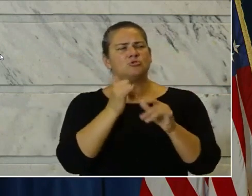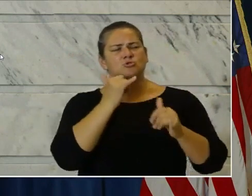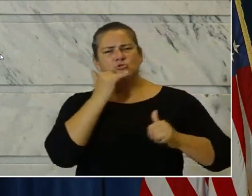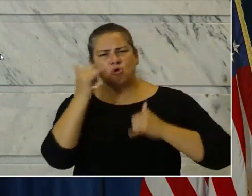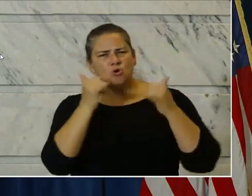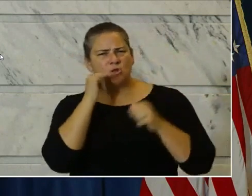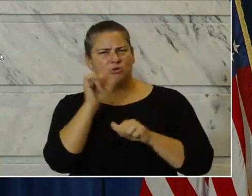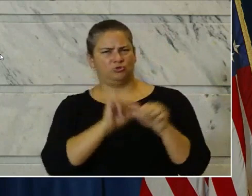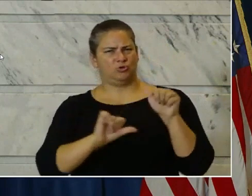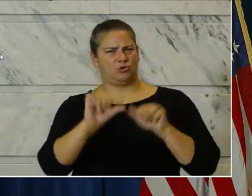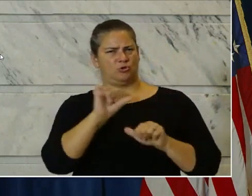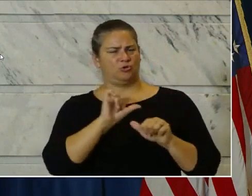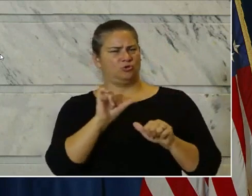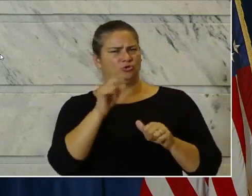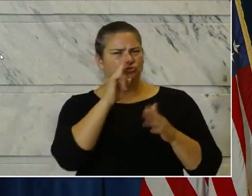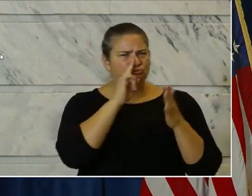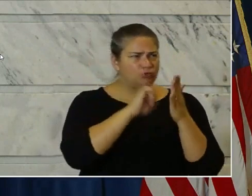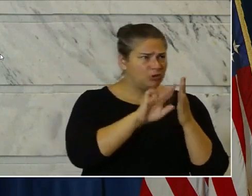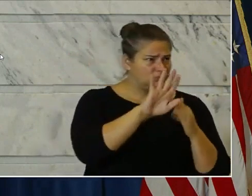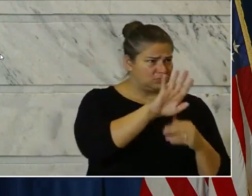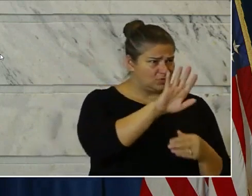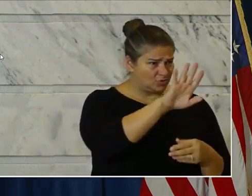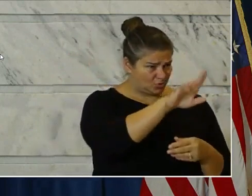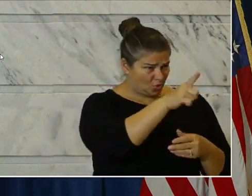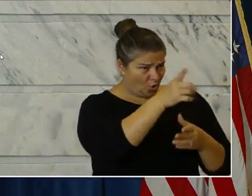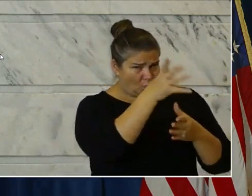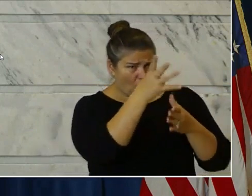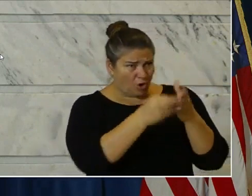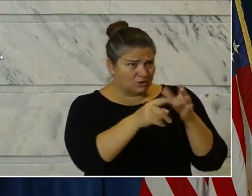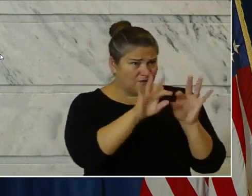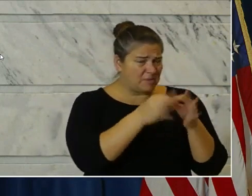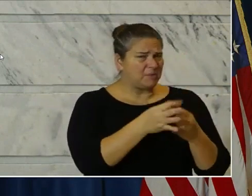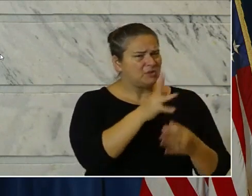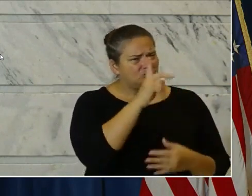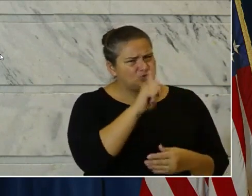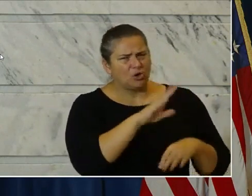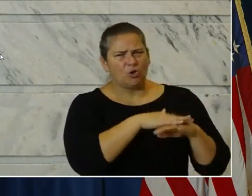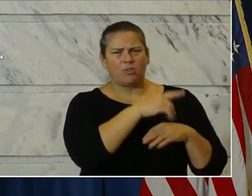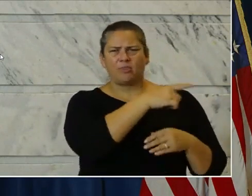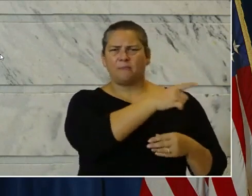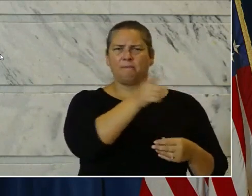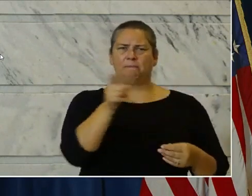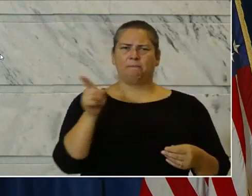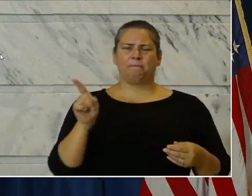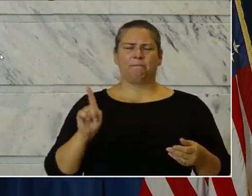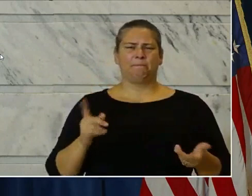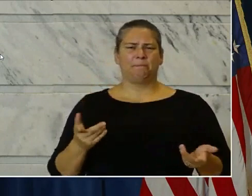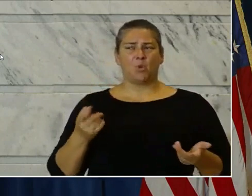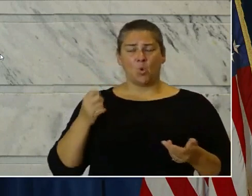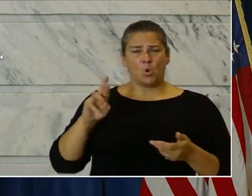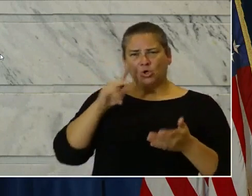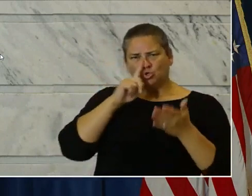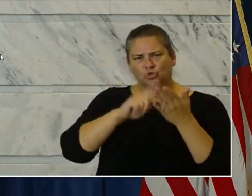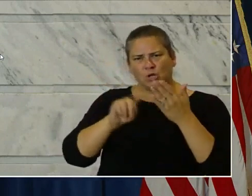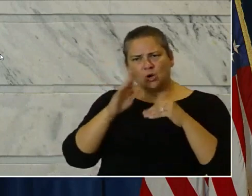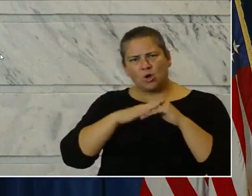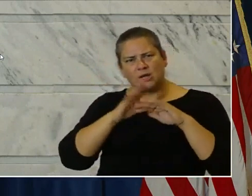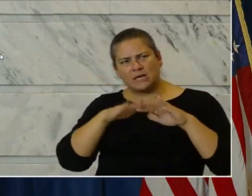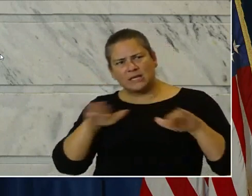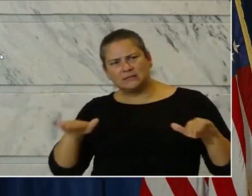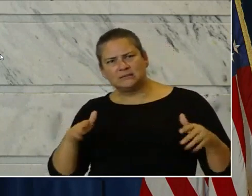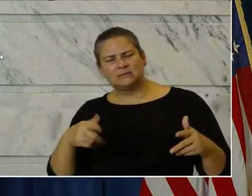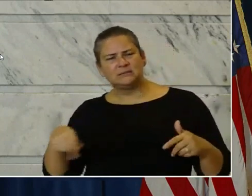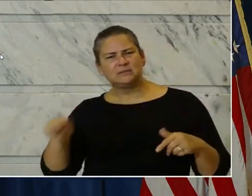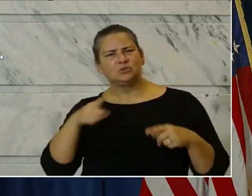on the families that have lost someone. Let's also call and check on those households where we worry about the kids during this